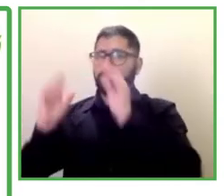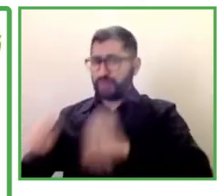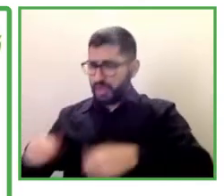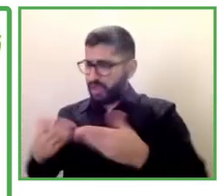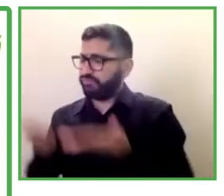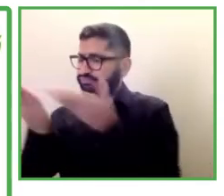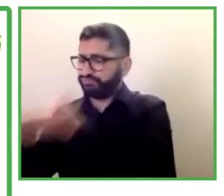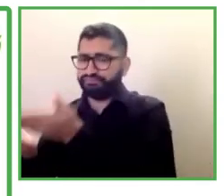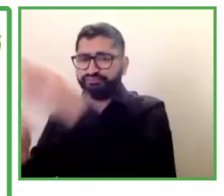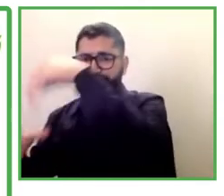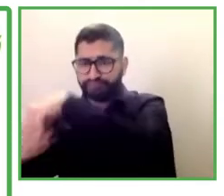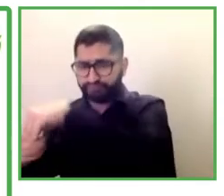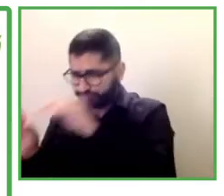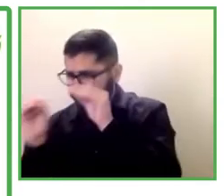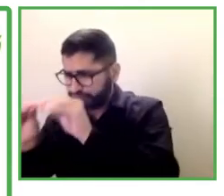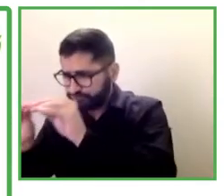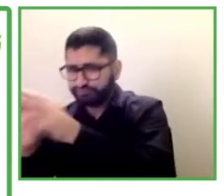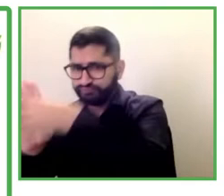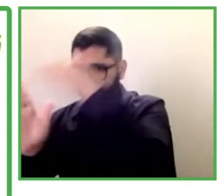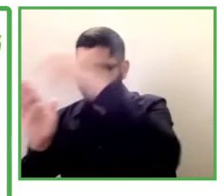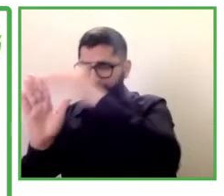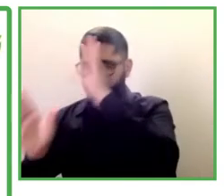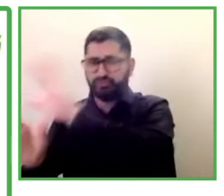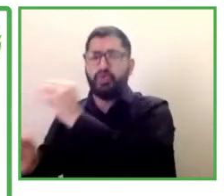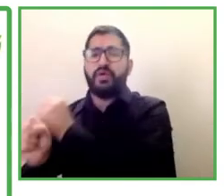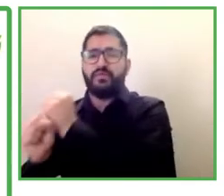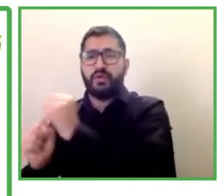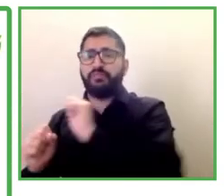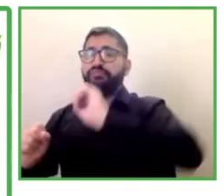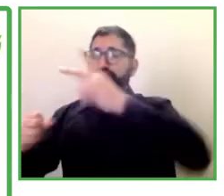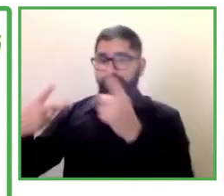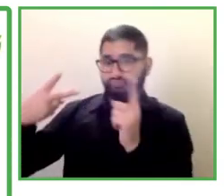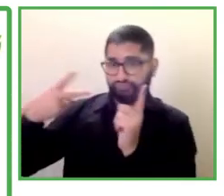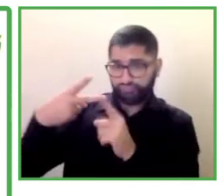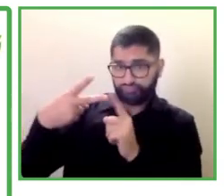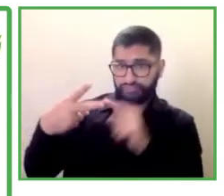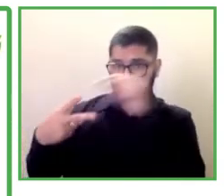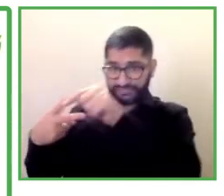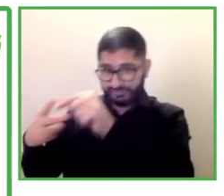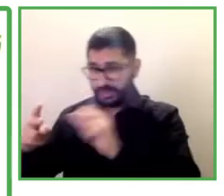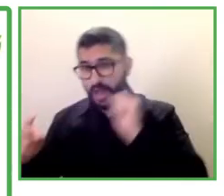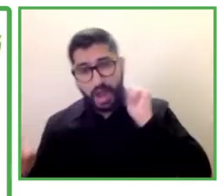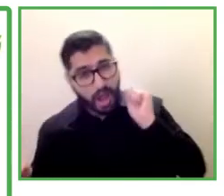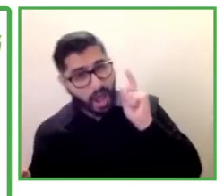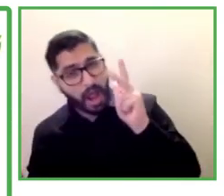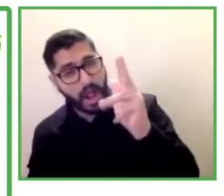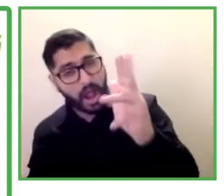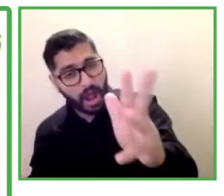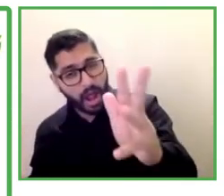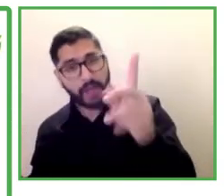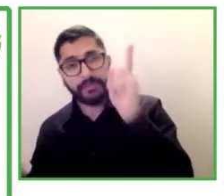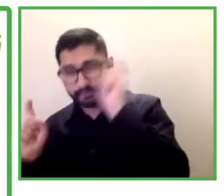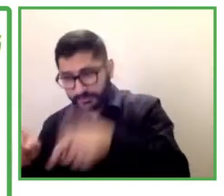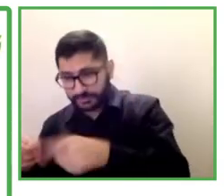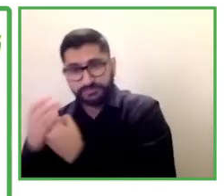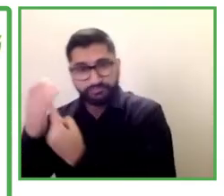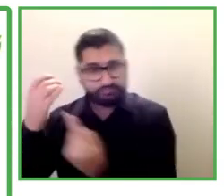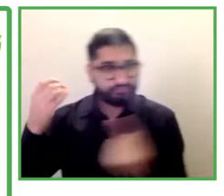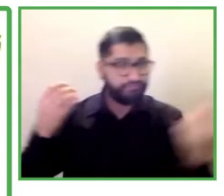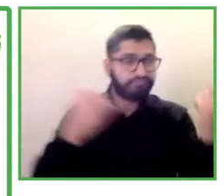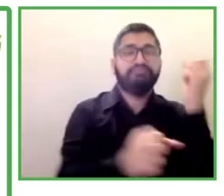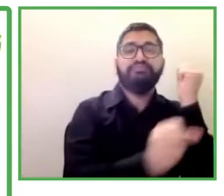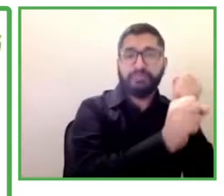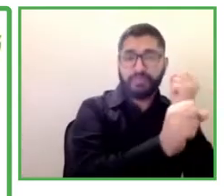professional training. And also, on the other hand, they have the possibility of going out of the institution to actually work in a more